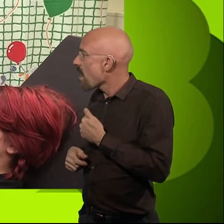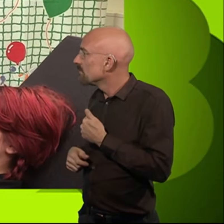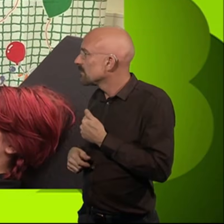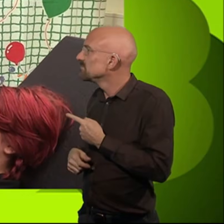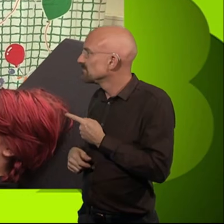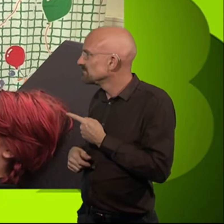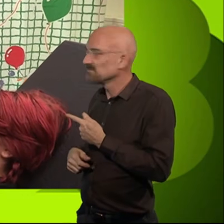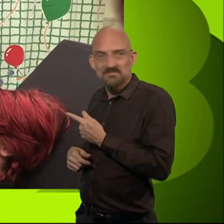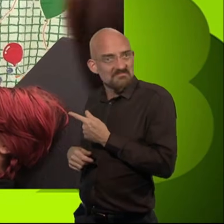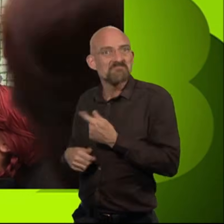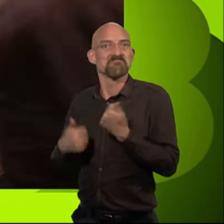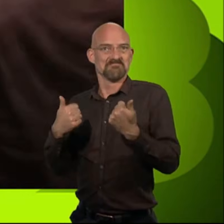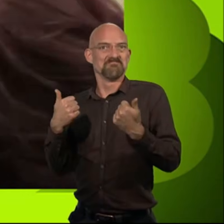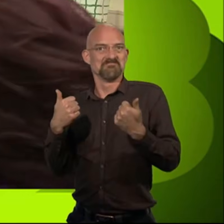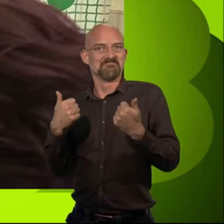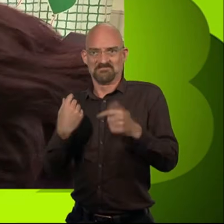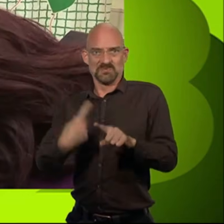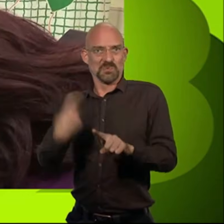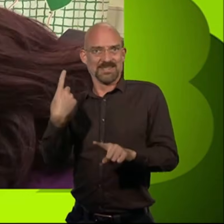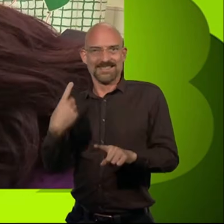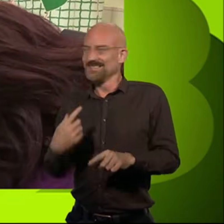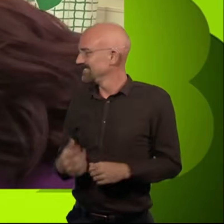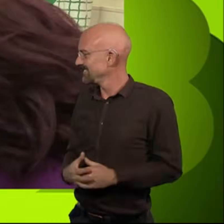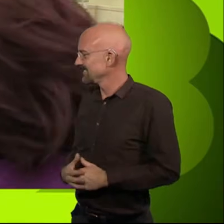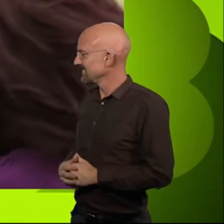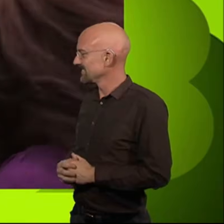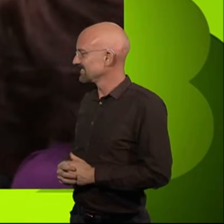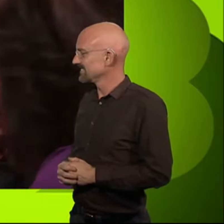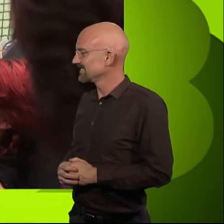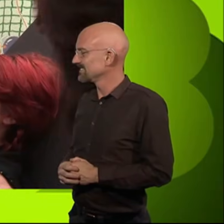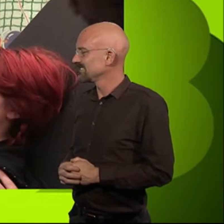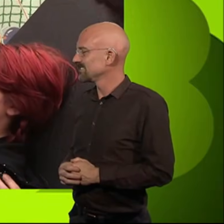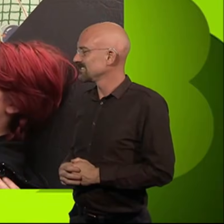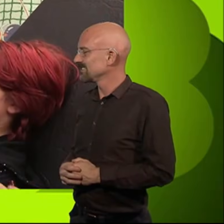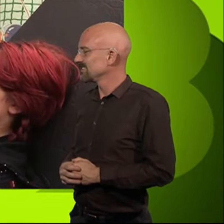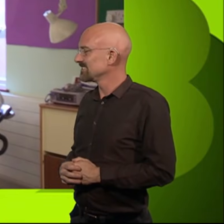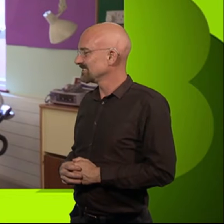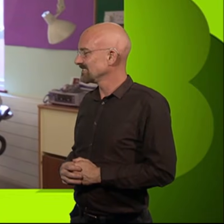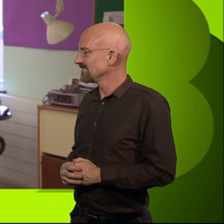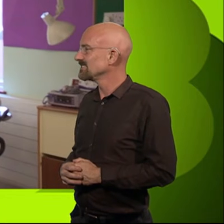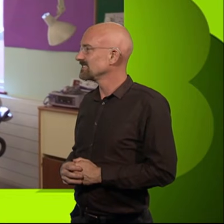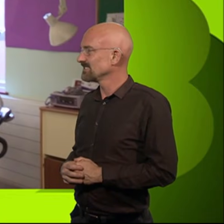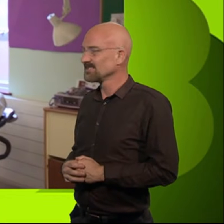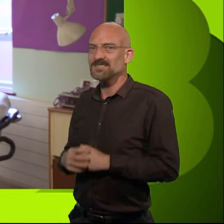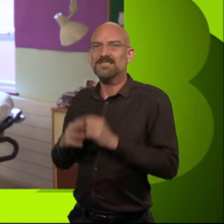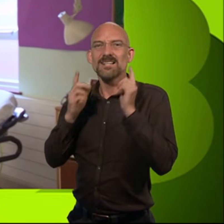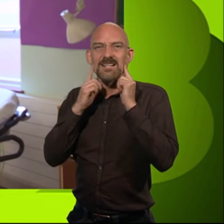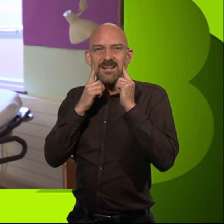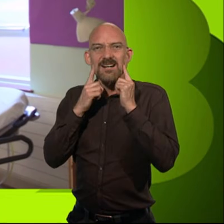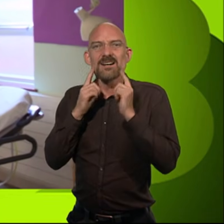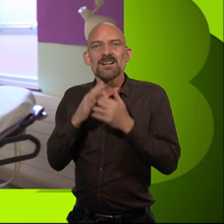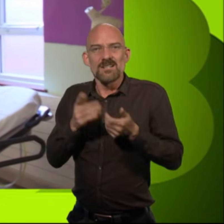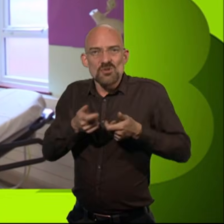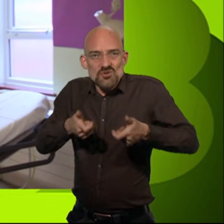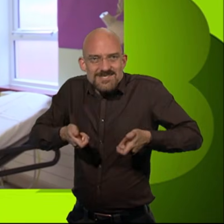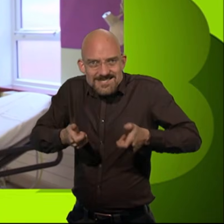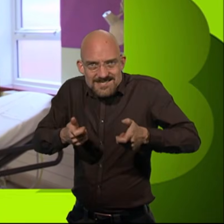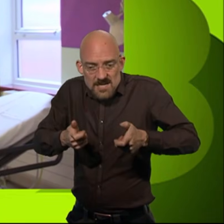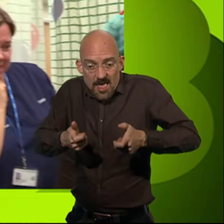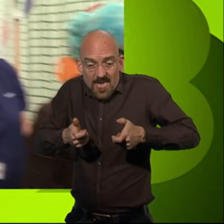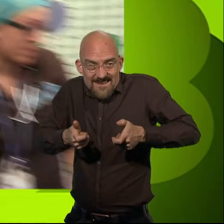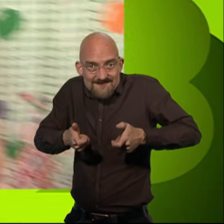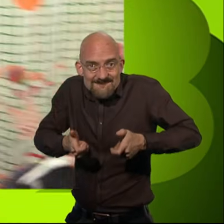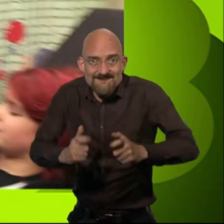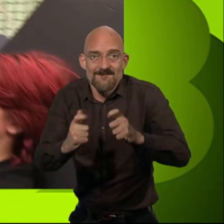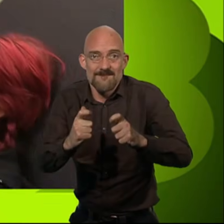was quick. I didn't feel it clicking. As soon as I let go, she was able to move the jaw. She was able to kind of actually clench the whole of her